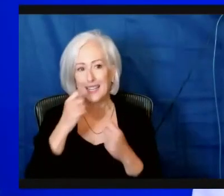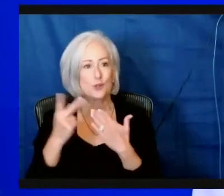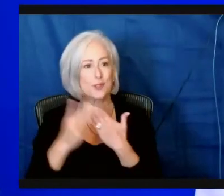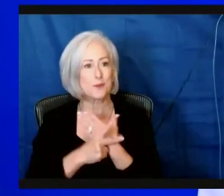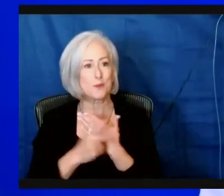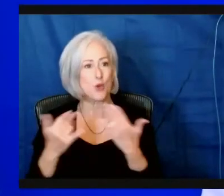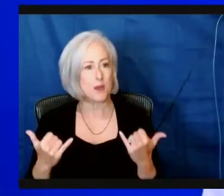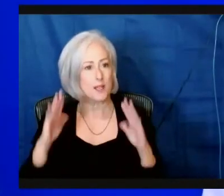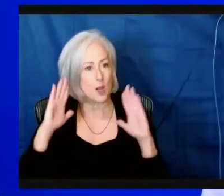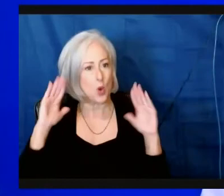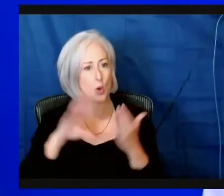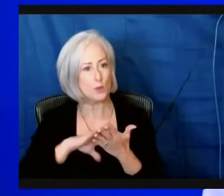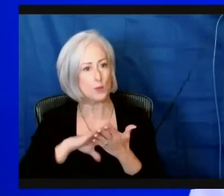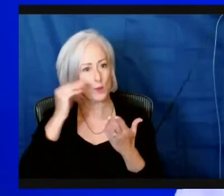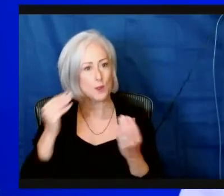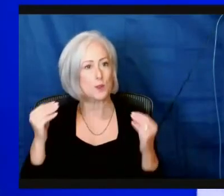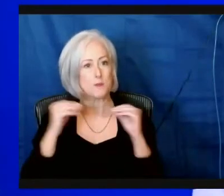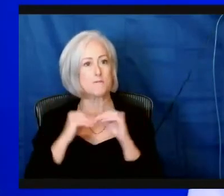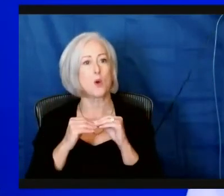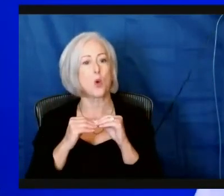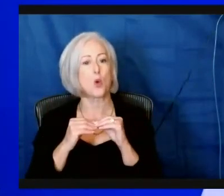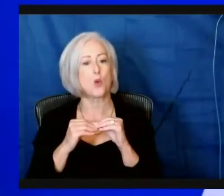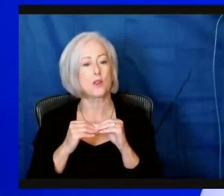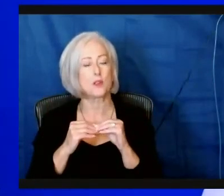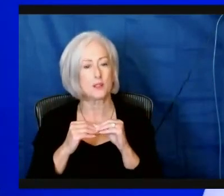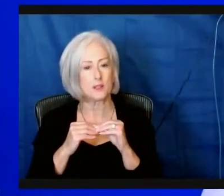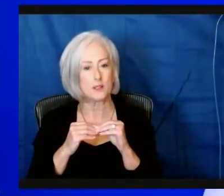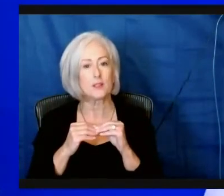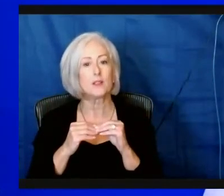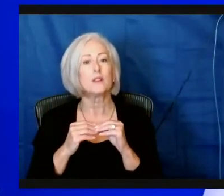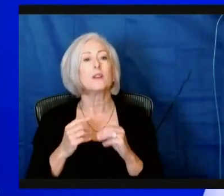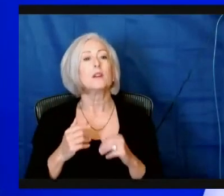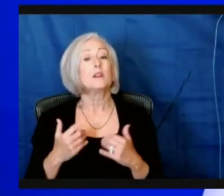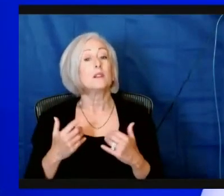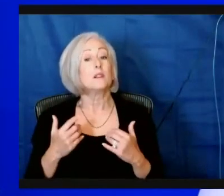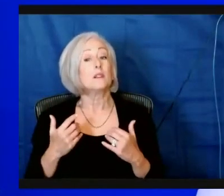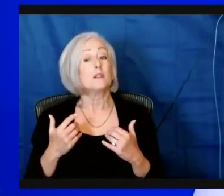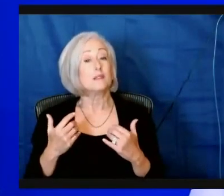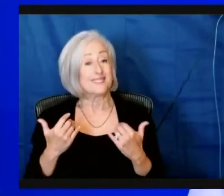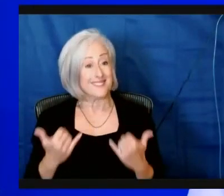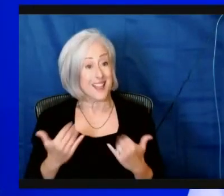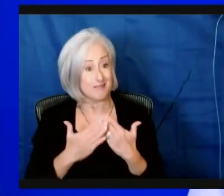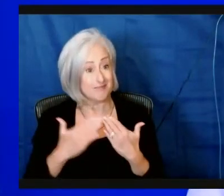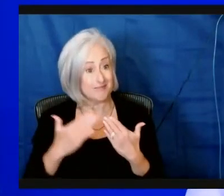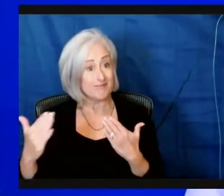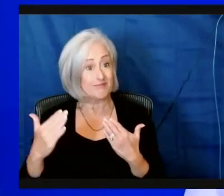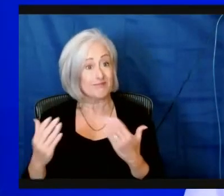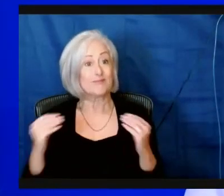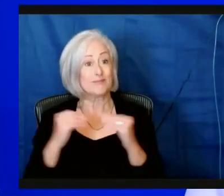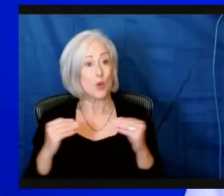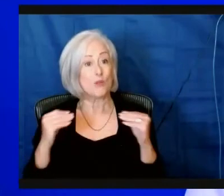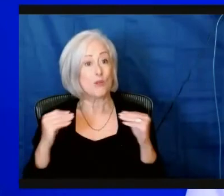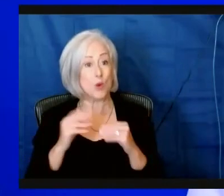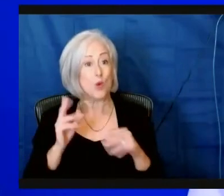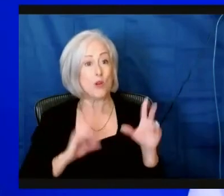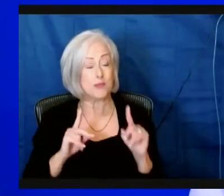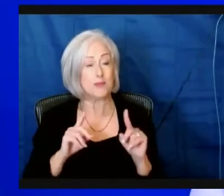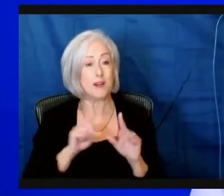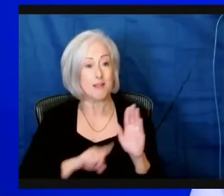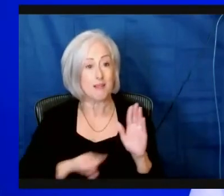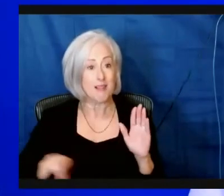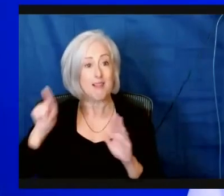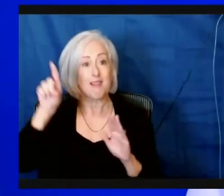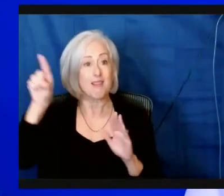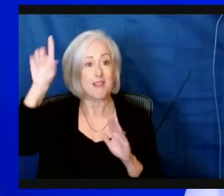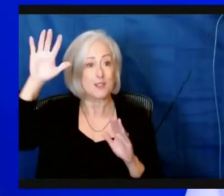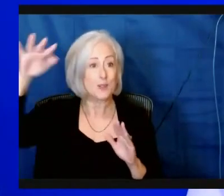And I think as we are putting more and more people into space overall, hopefully the research can expand as well, because I